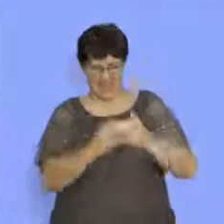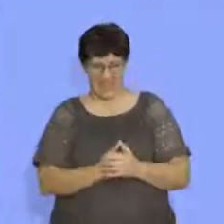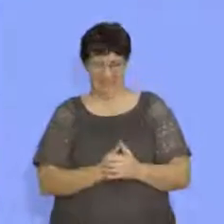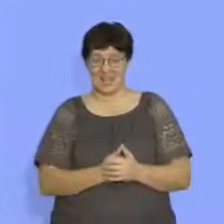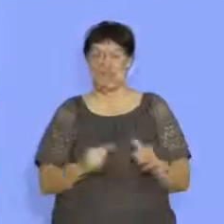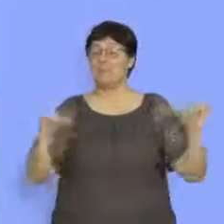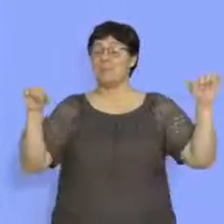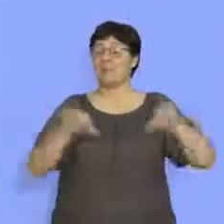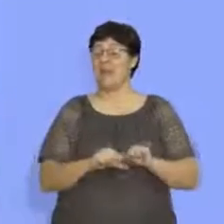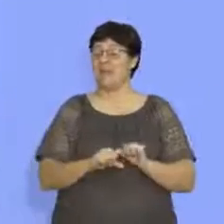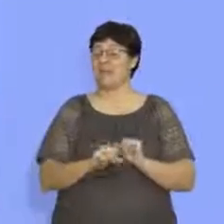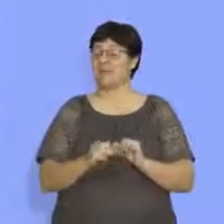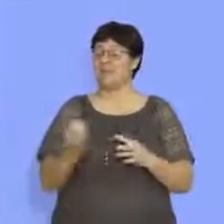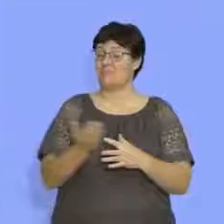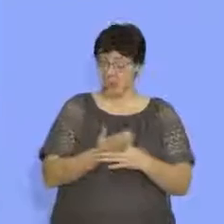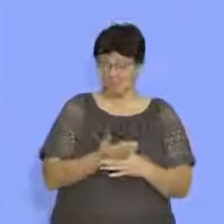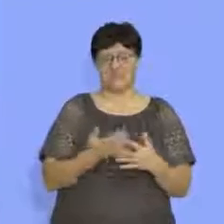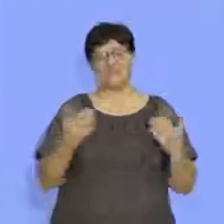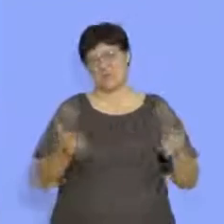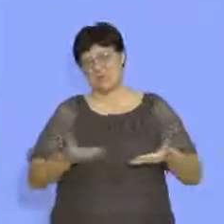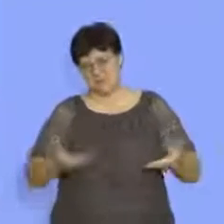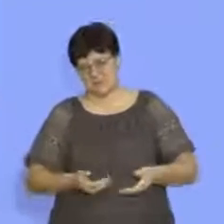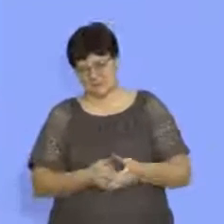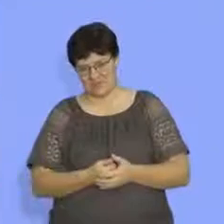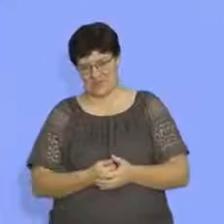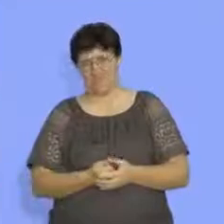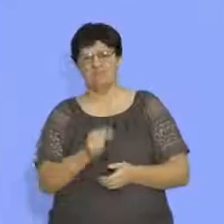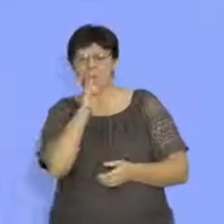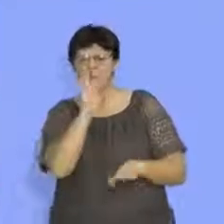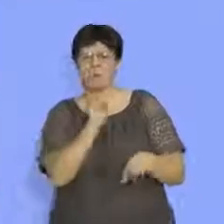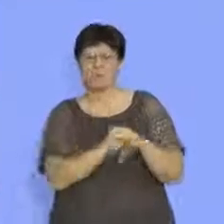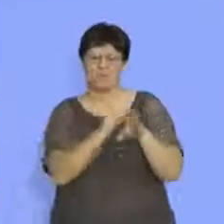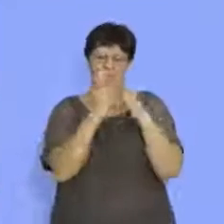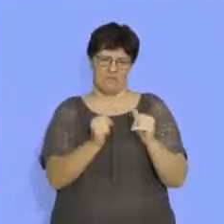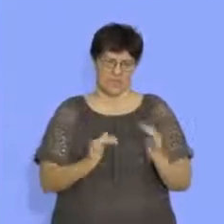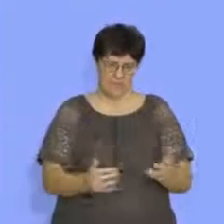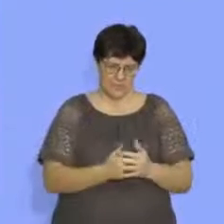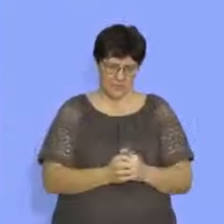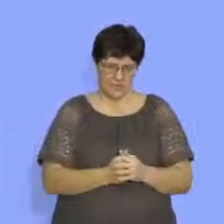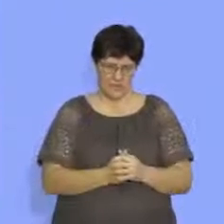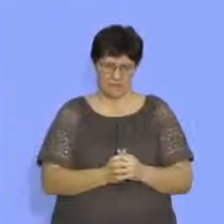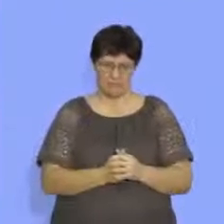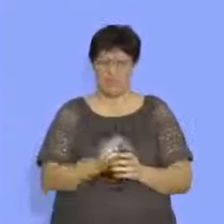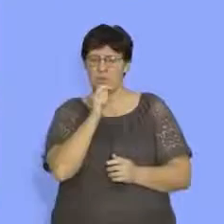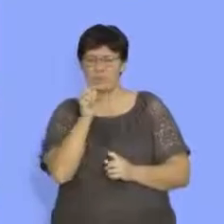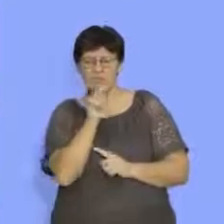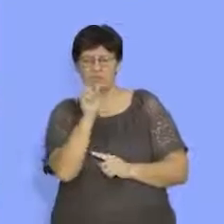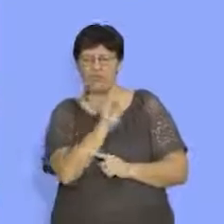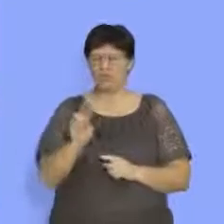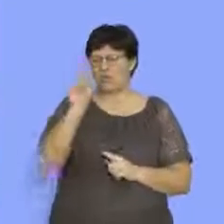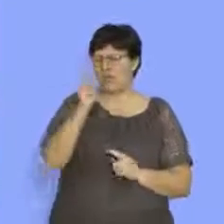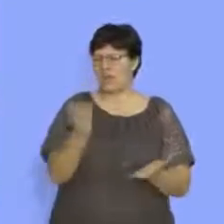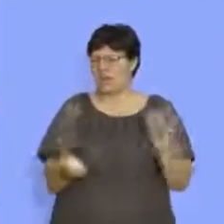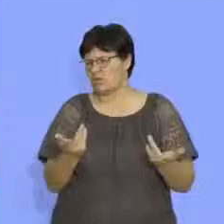Hi guys, welcome back from the ad break. So we are still looking at solving problems, right? Using